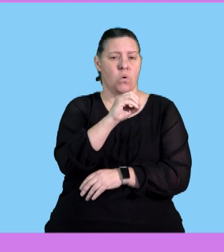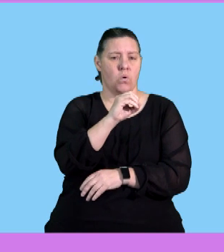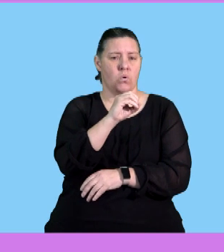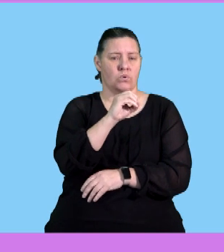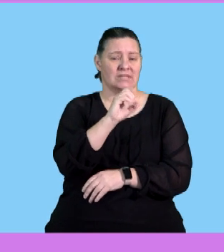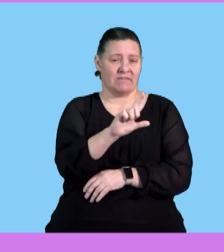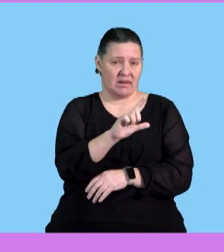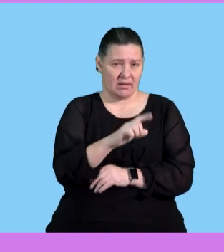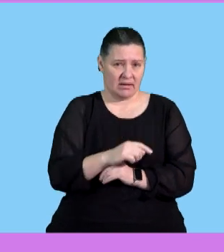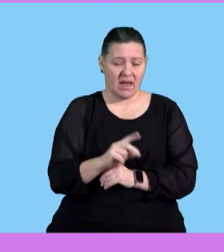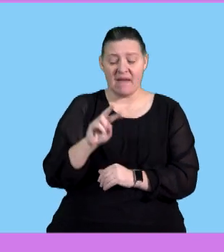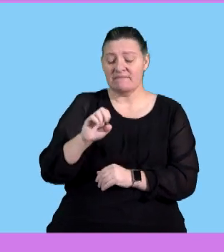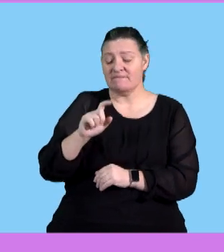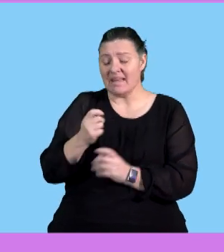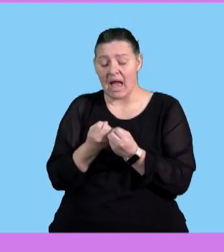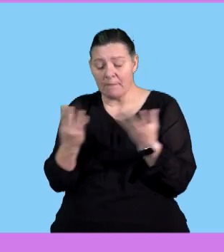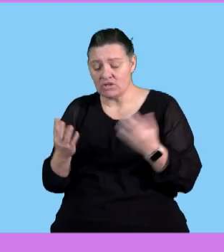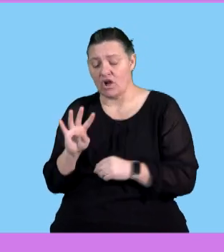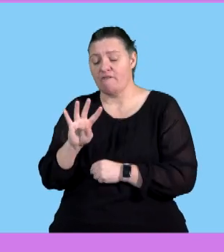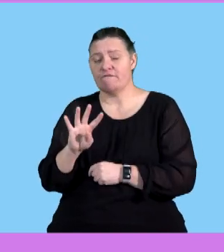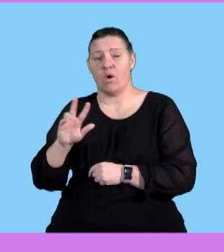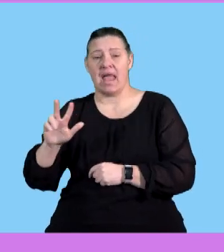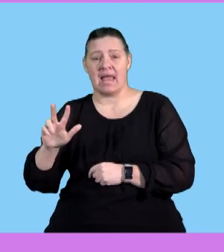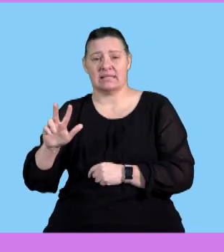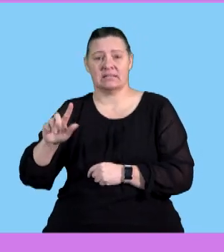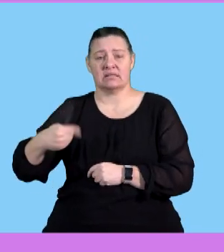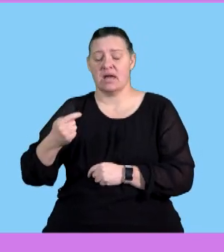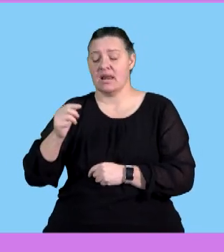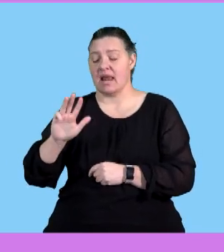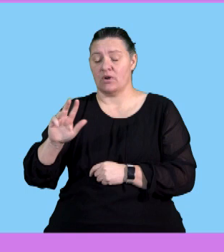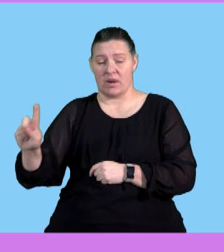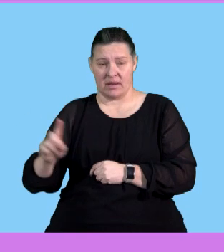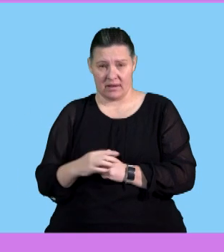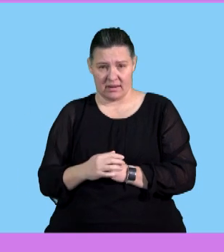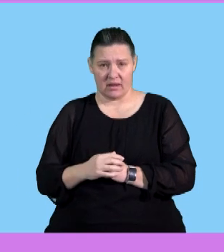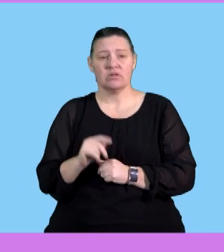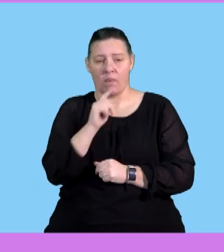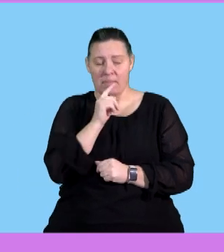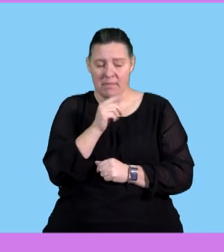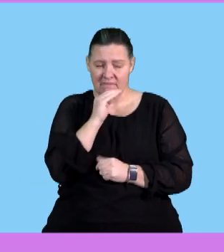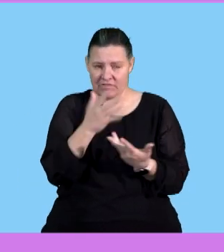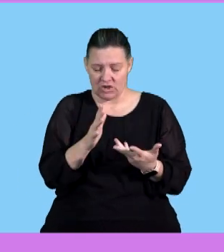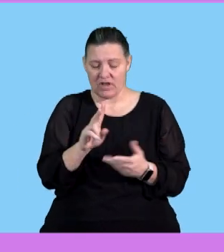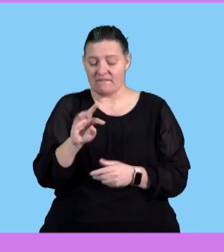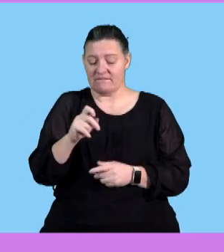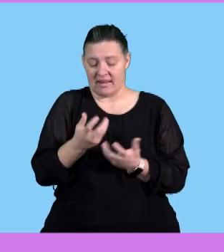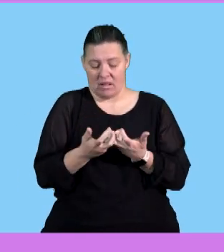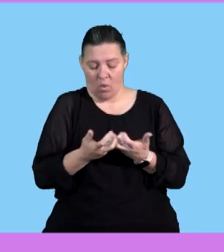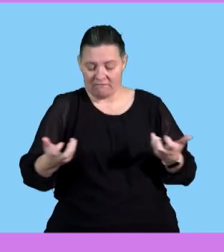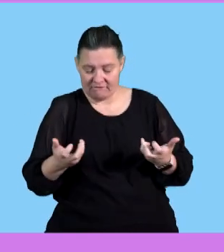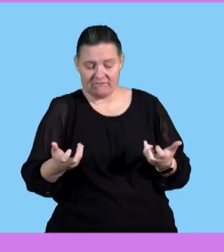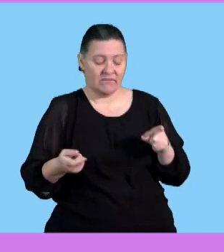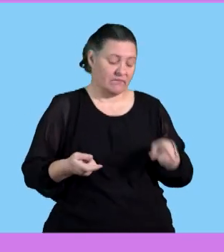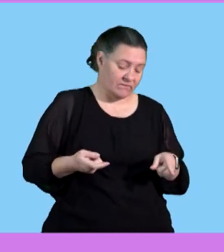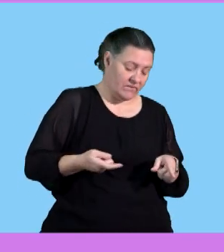326.7 cents and VAT was 48 Rand 91, meaning Mr. Peterson has separated